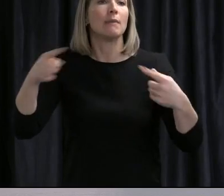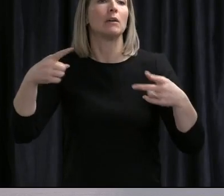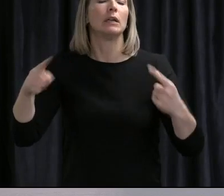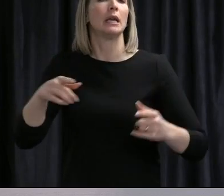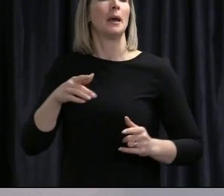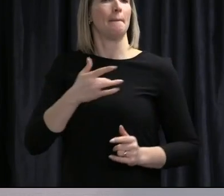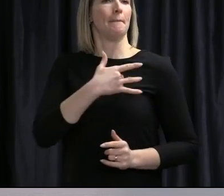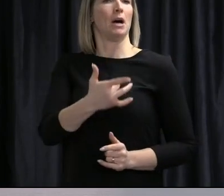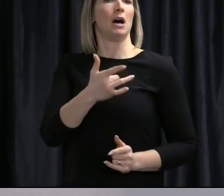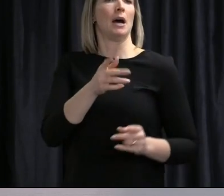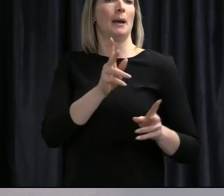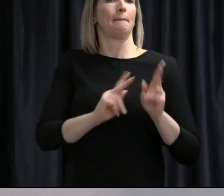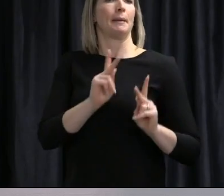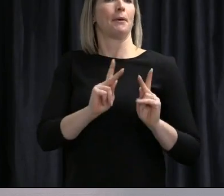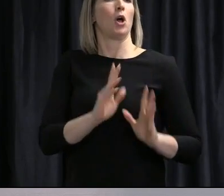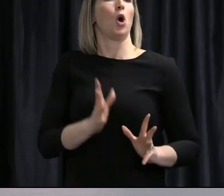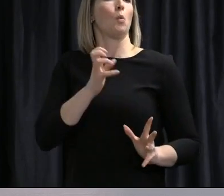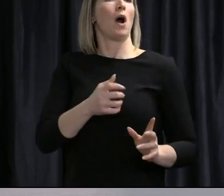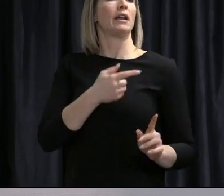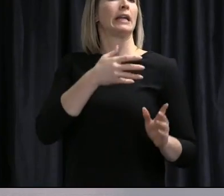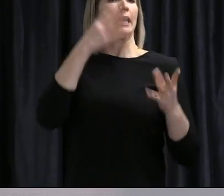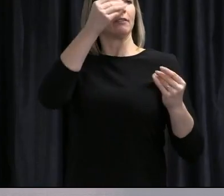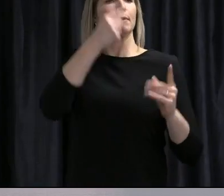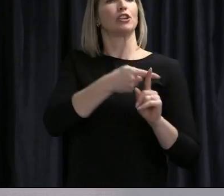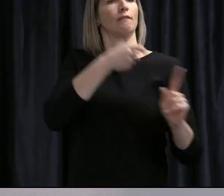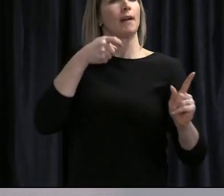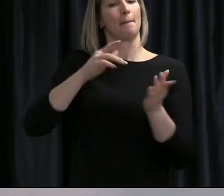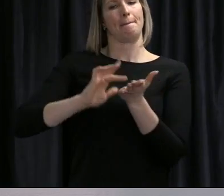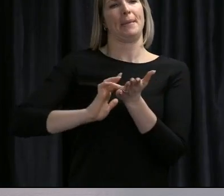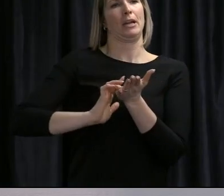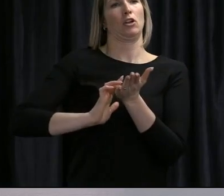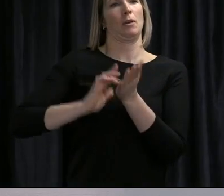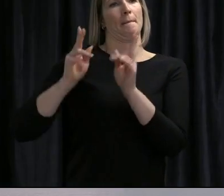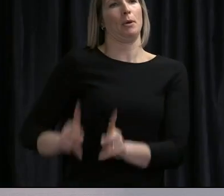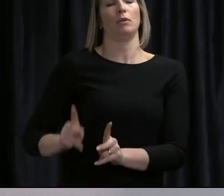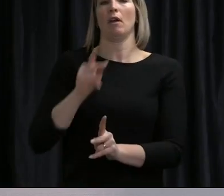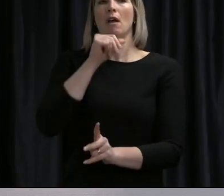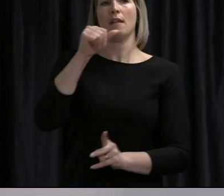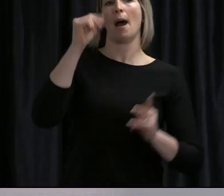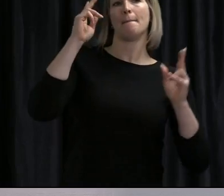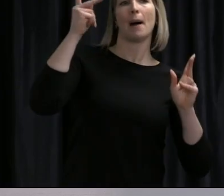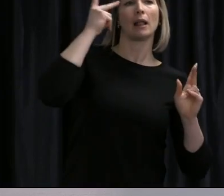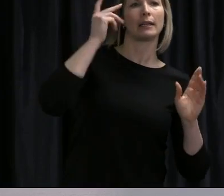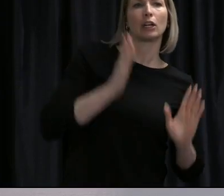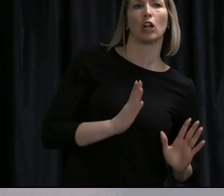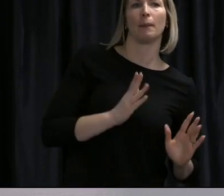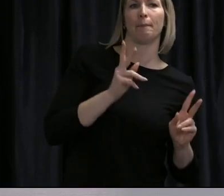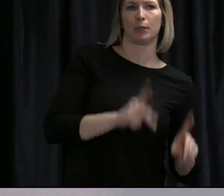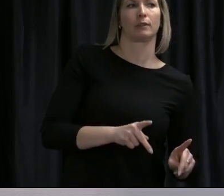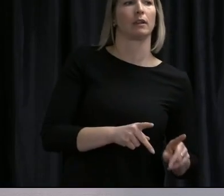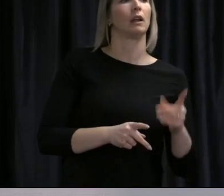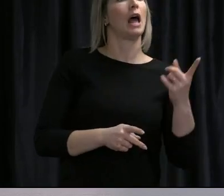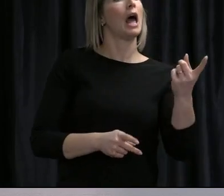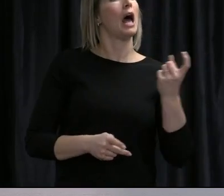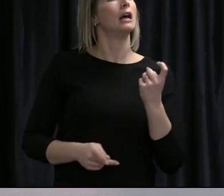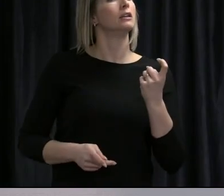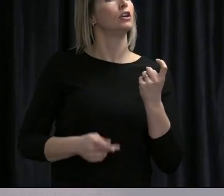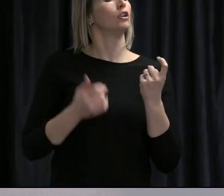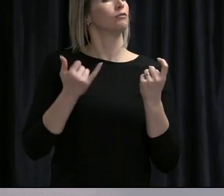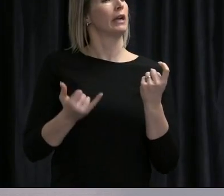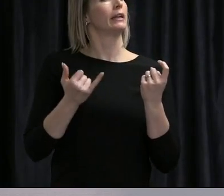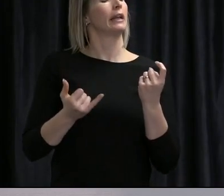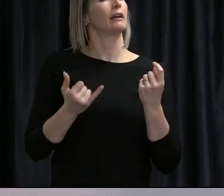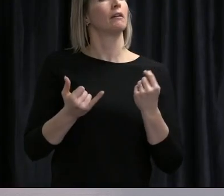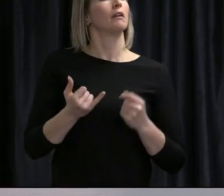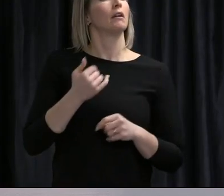Fitzgerald, not a politician. Does Eastern Health have a shortage of test kits? Not that we're aware of. There in actual fact has been